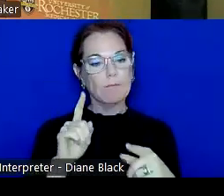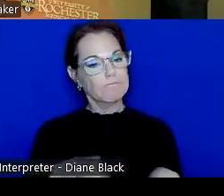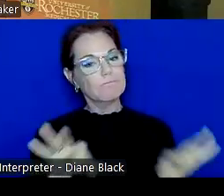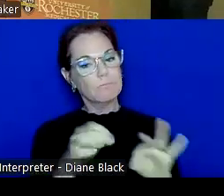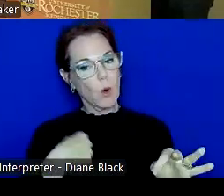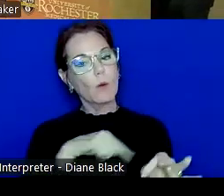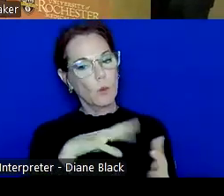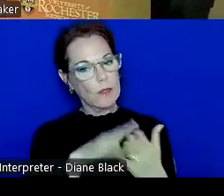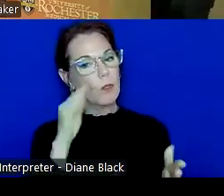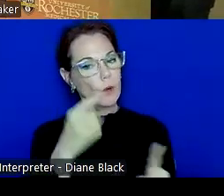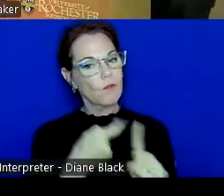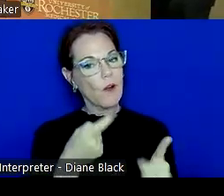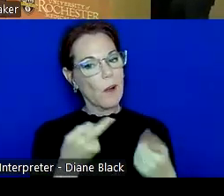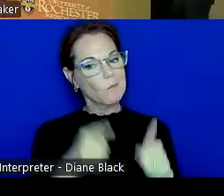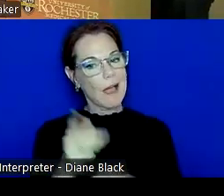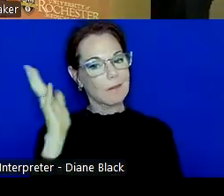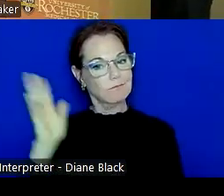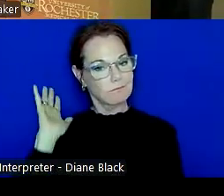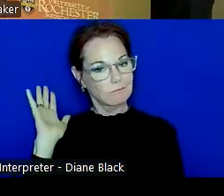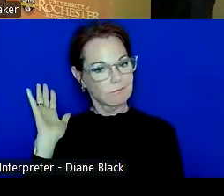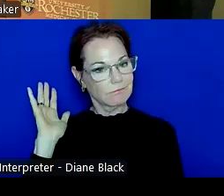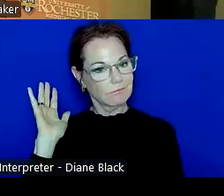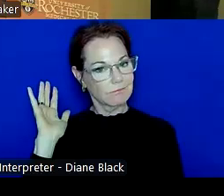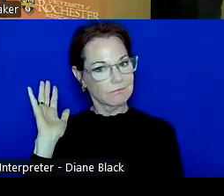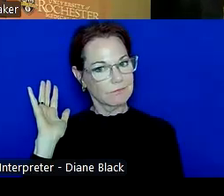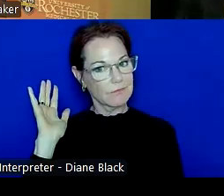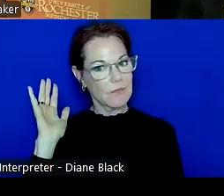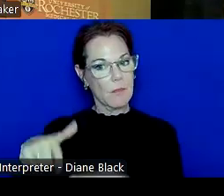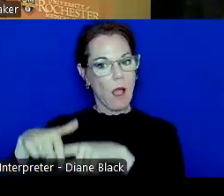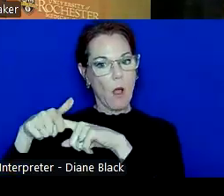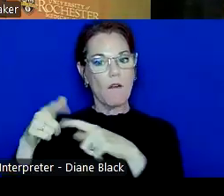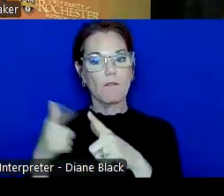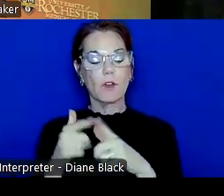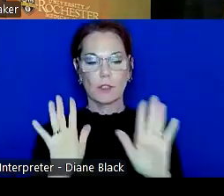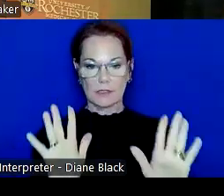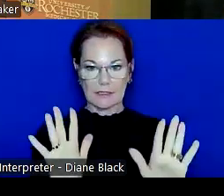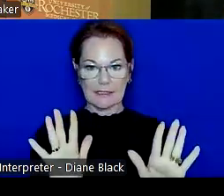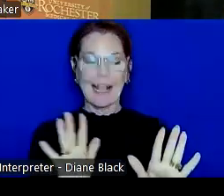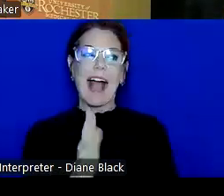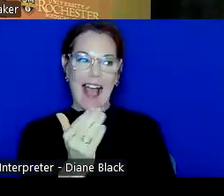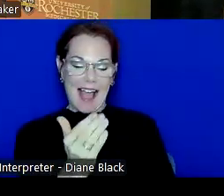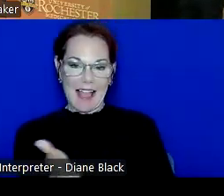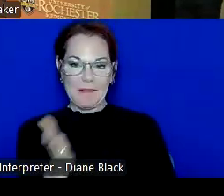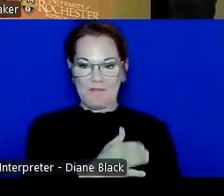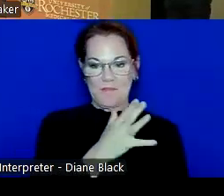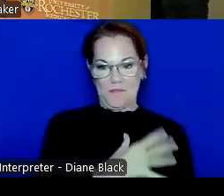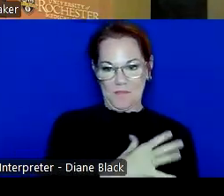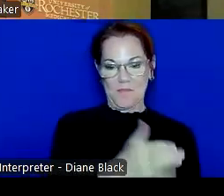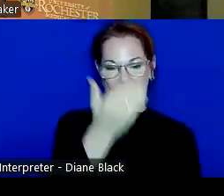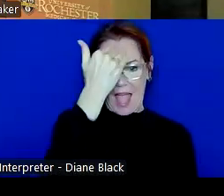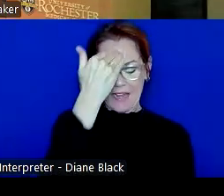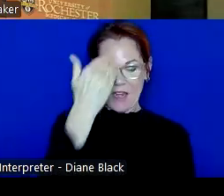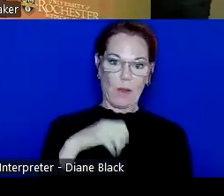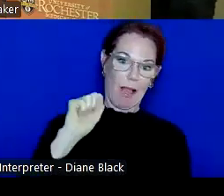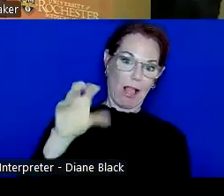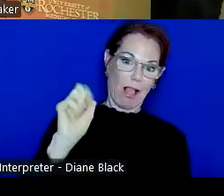we're not going to be able to address it. Before we do that, let's check in. So we just gave you a lot of heavy data, so you really want to check in, see